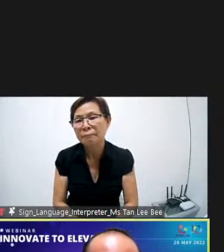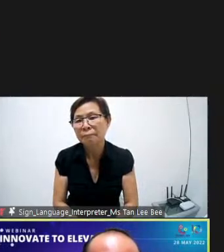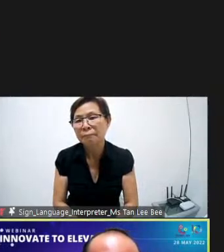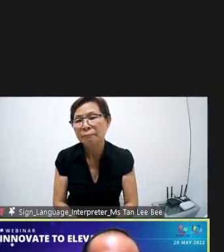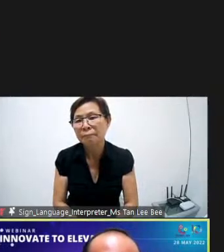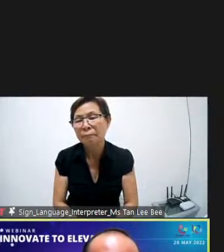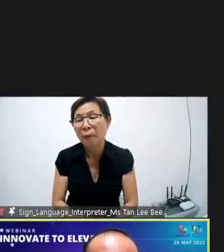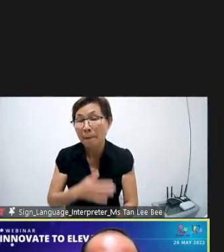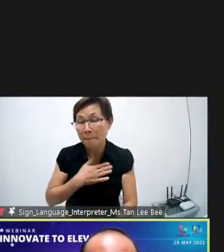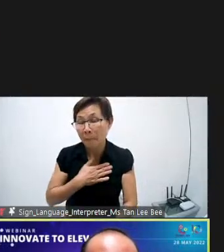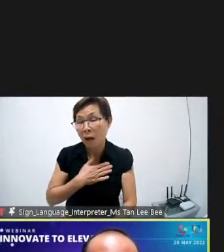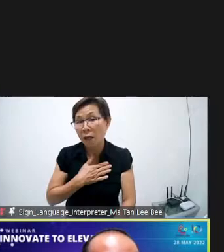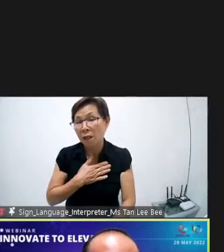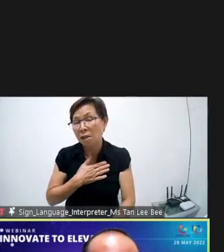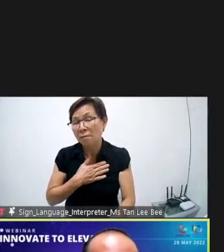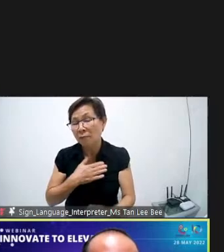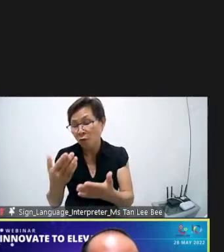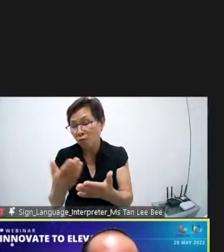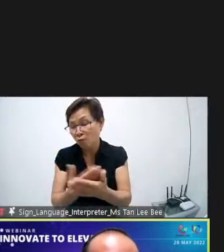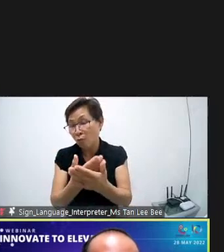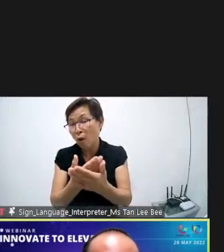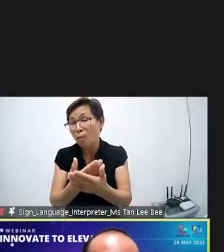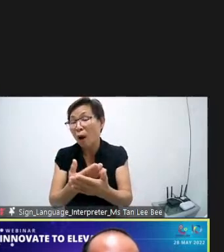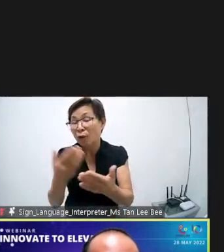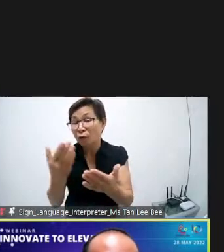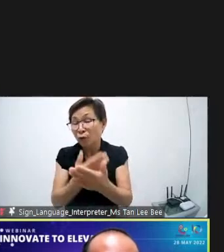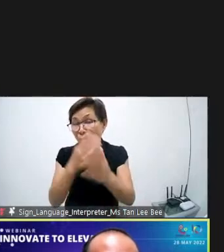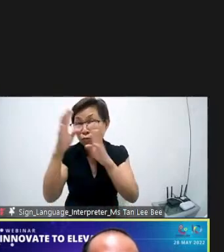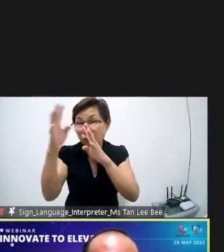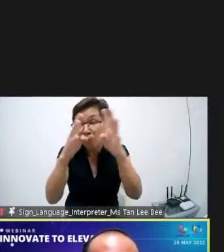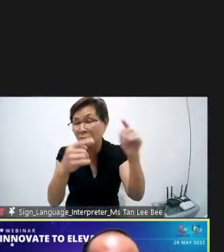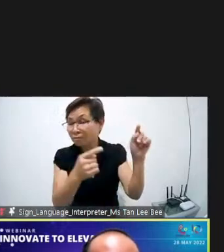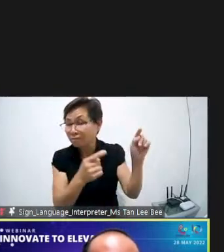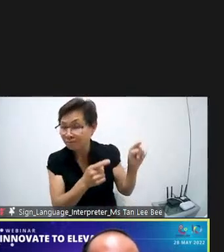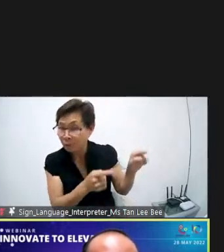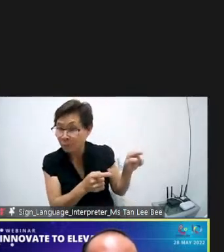my product, my device is I call this